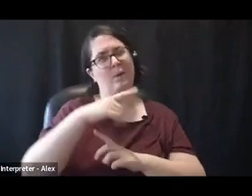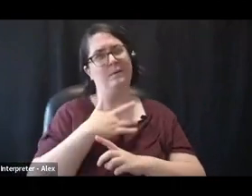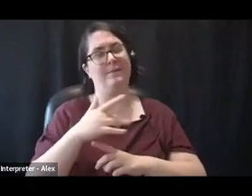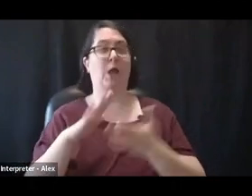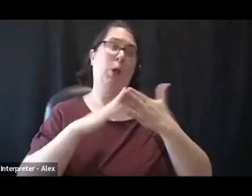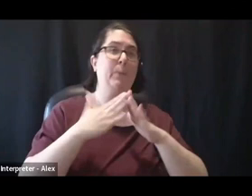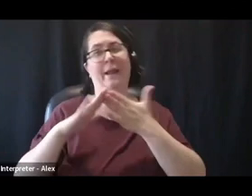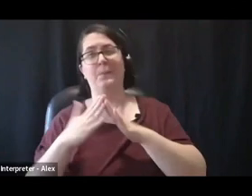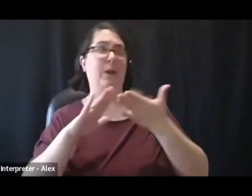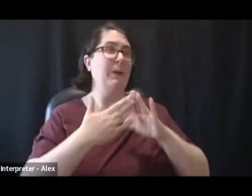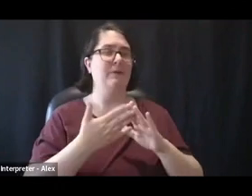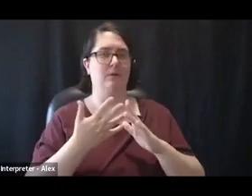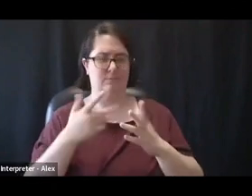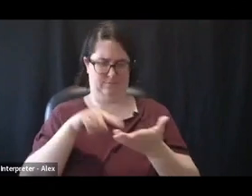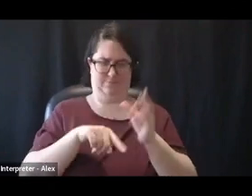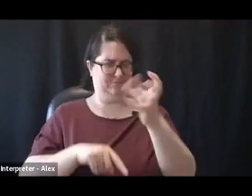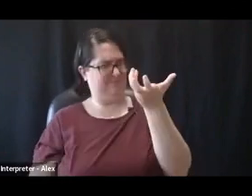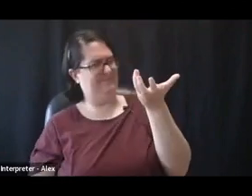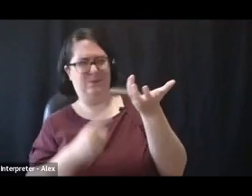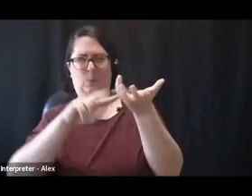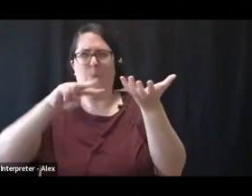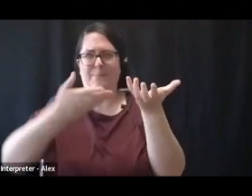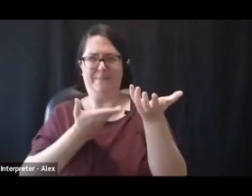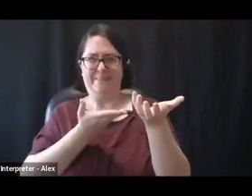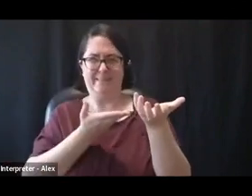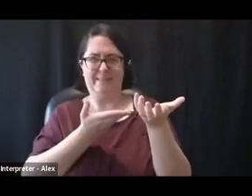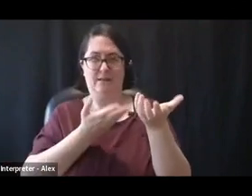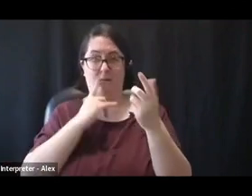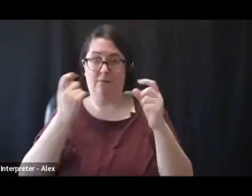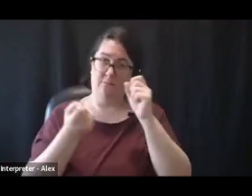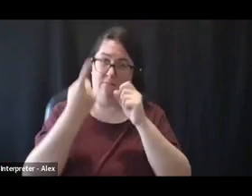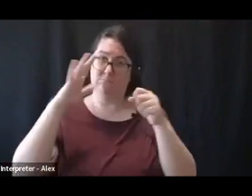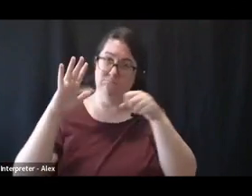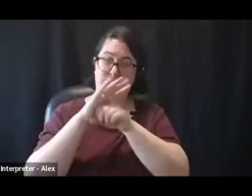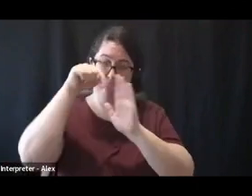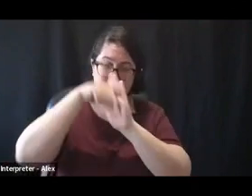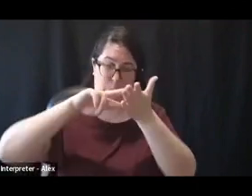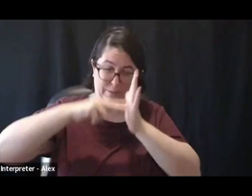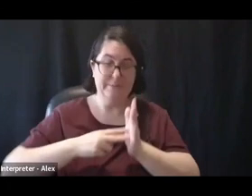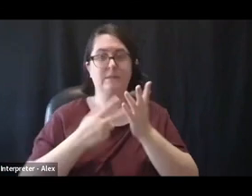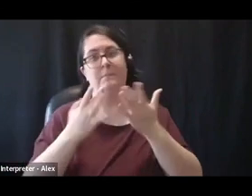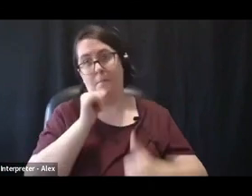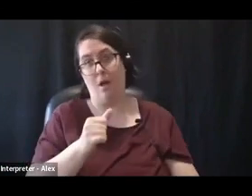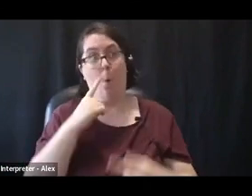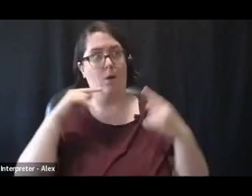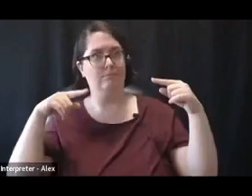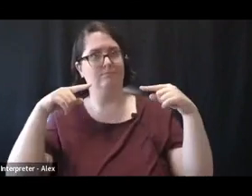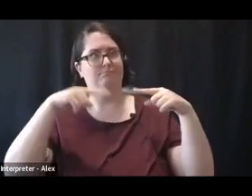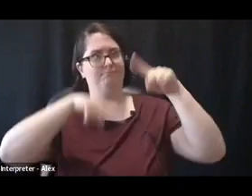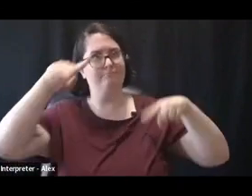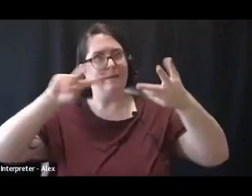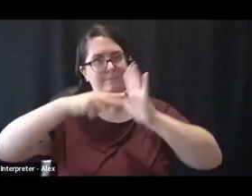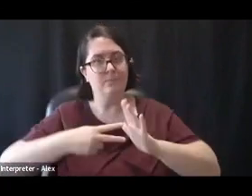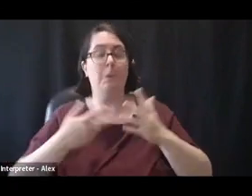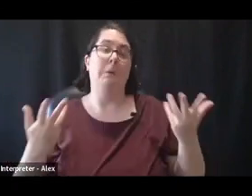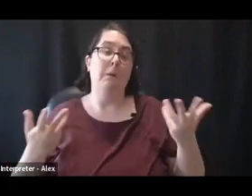word around in the arts a lot without necessarily understanding of how one another are defining it. And I think access